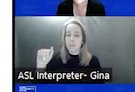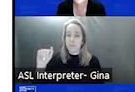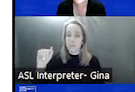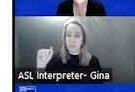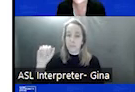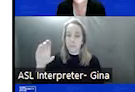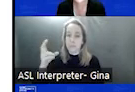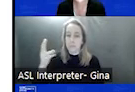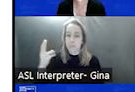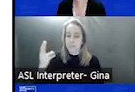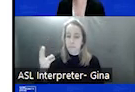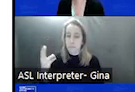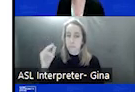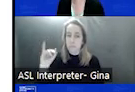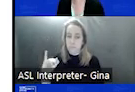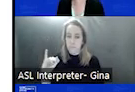Huarachi.